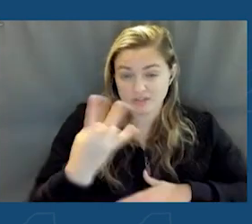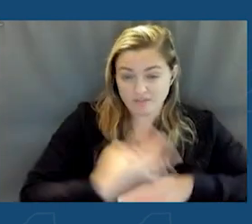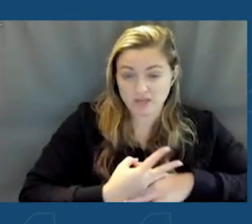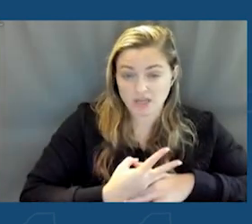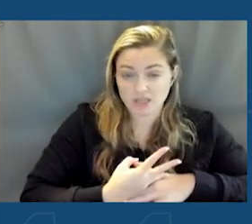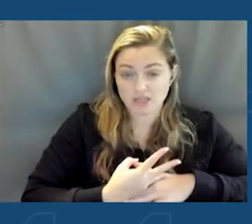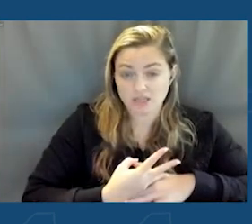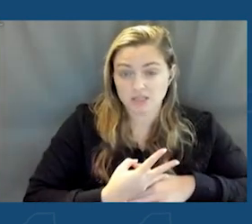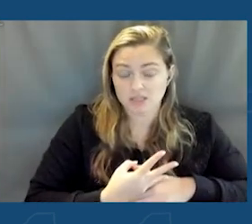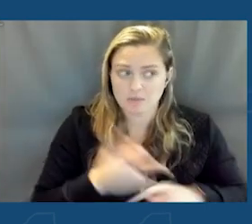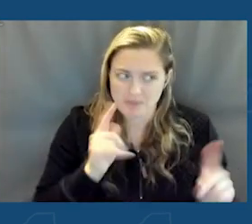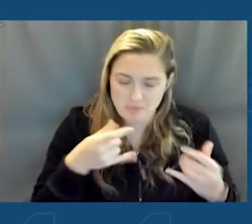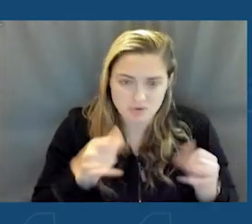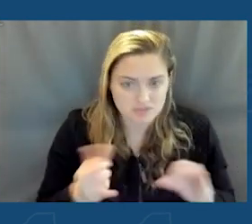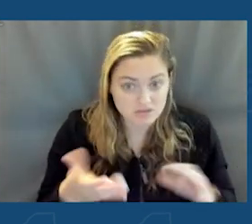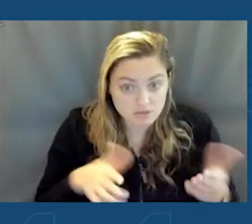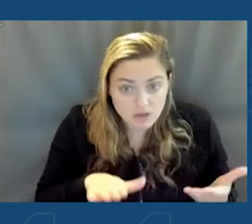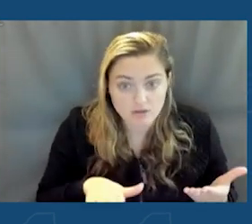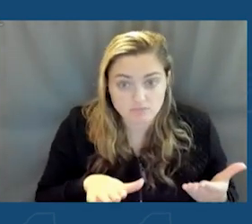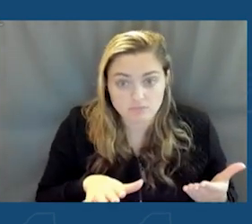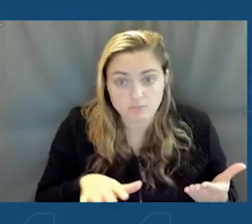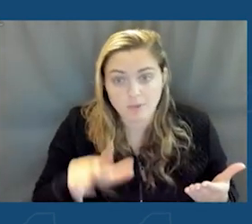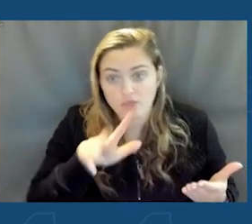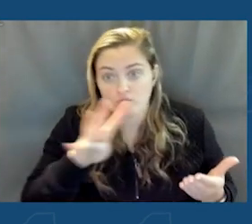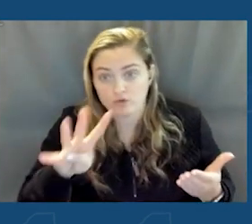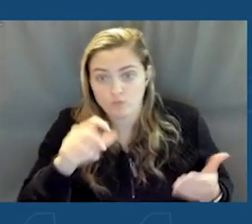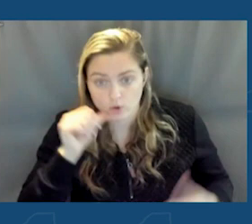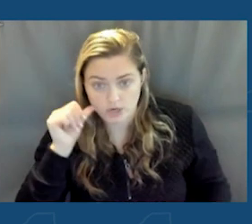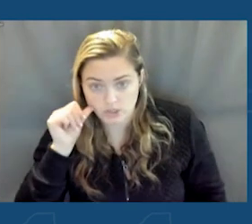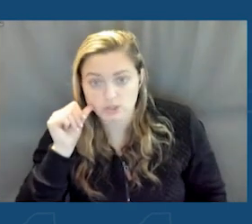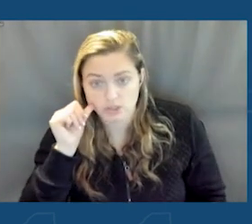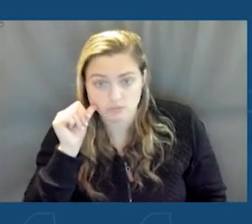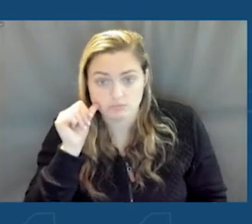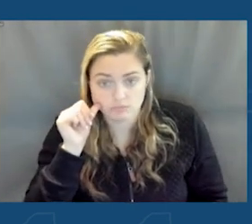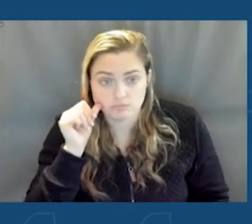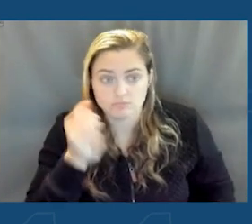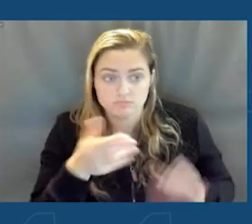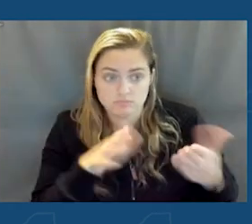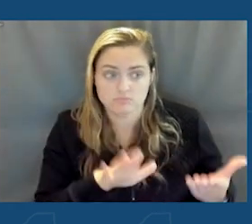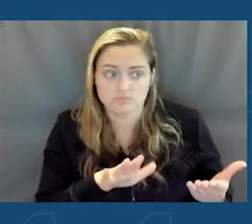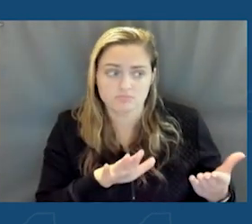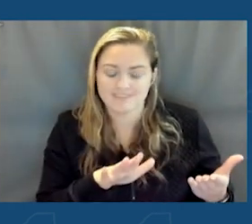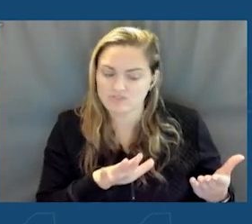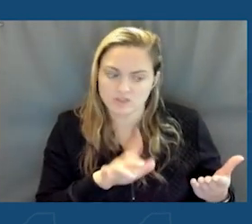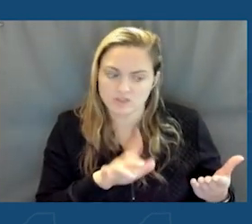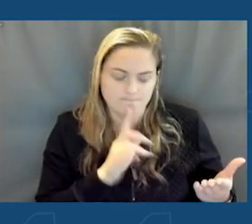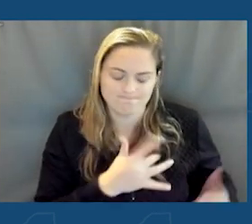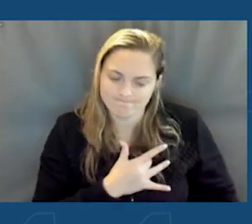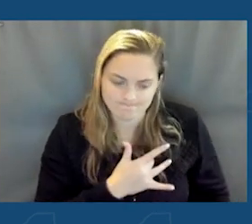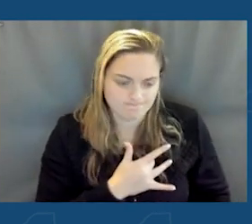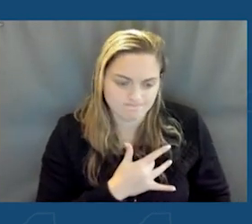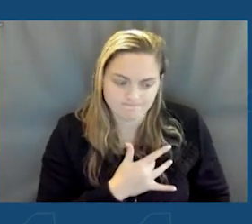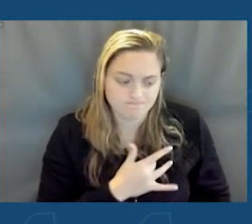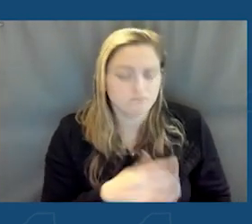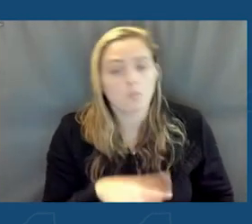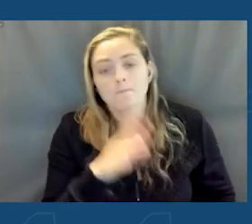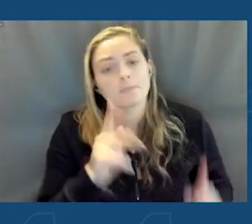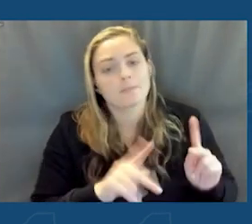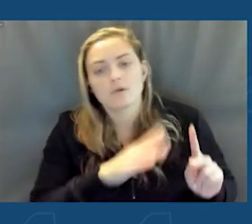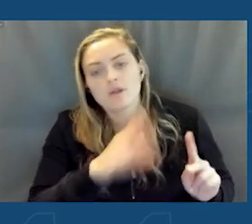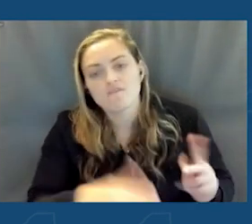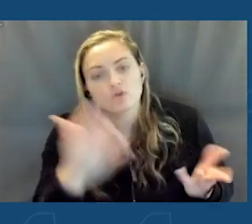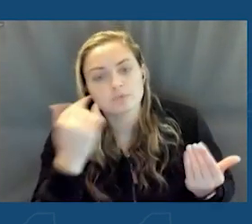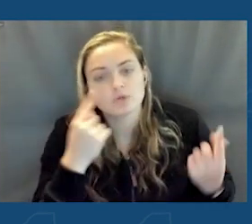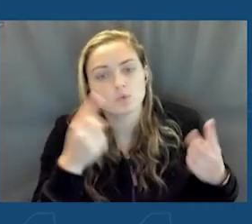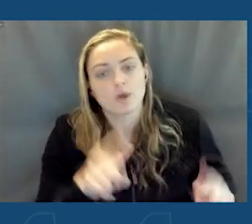is not over. About 34 deaths just yesterday, and our hearts go out to their families of people who probably never expected this to happen, especially